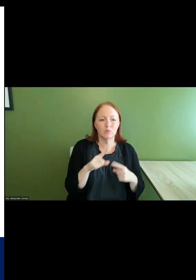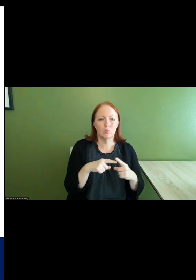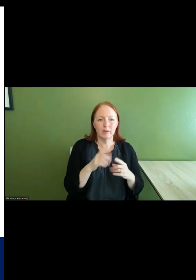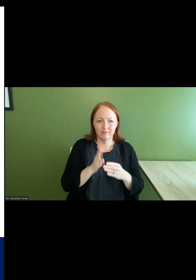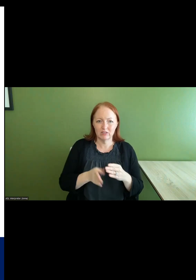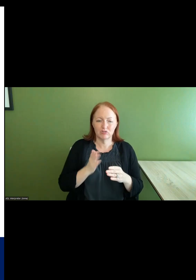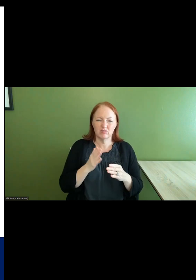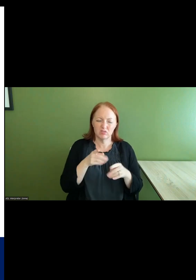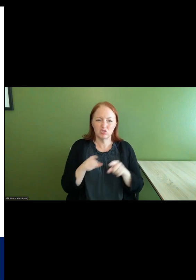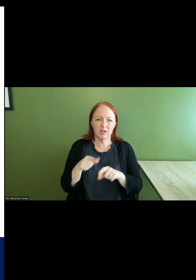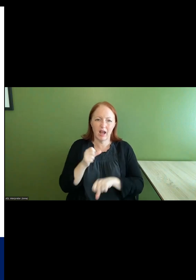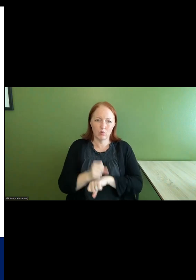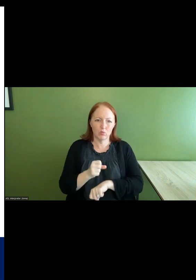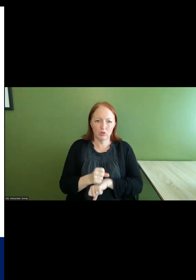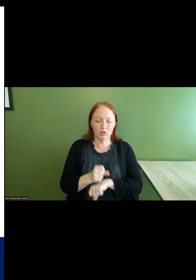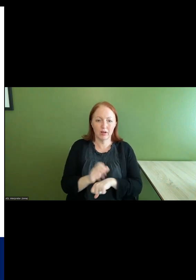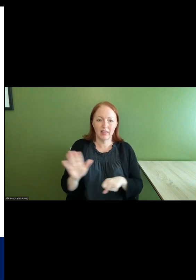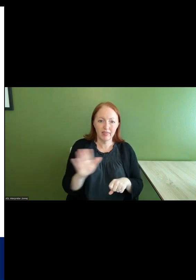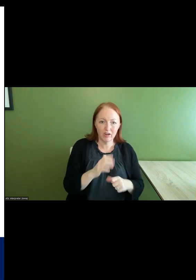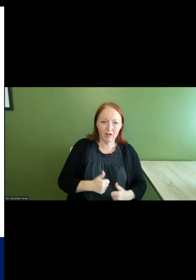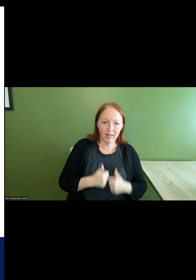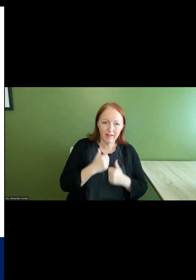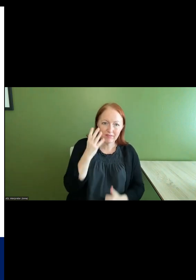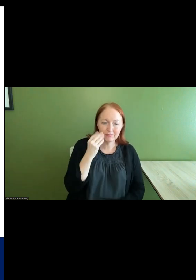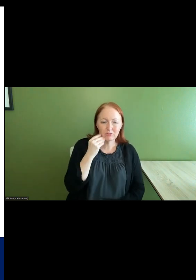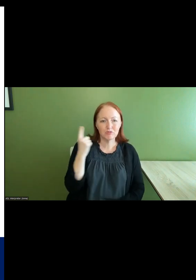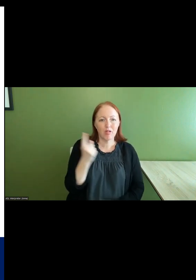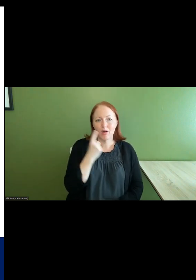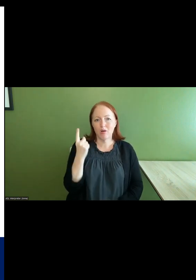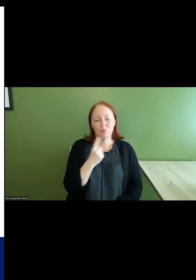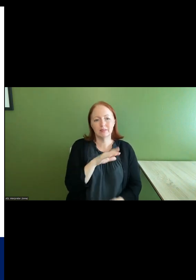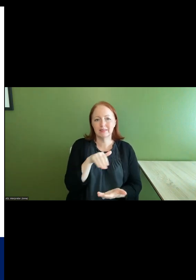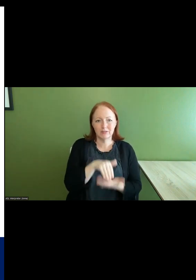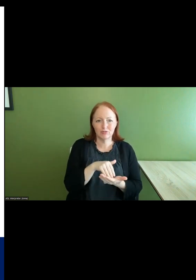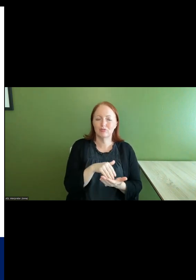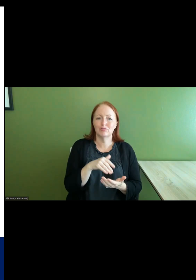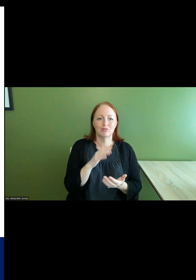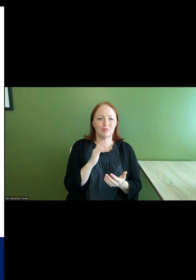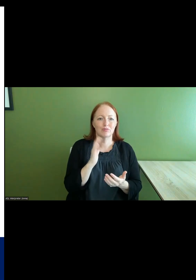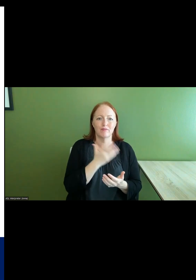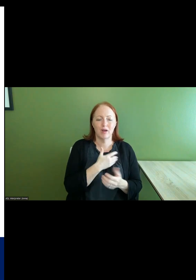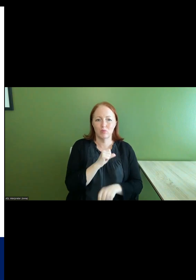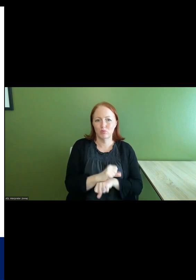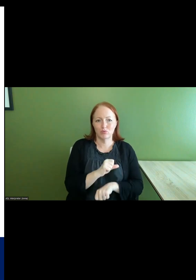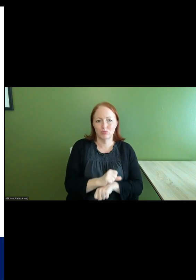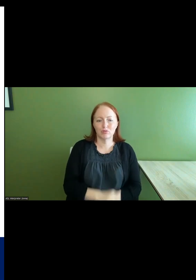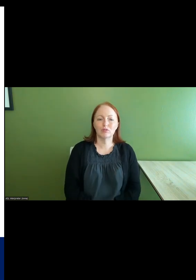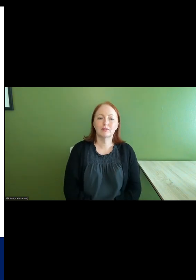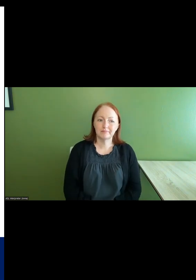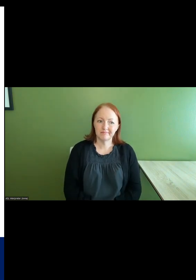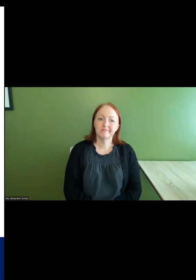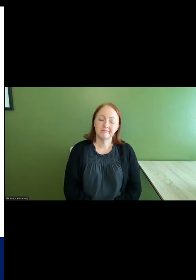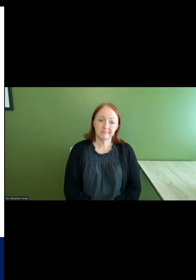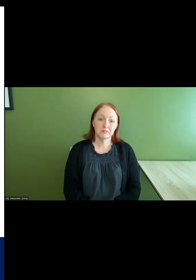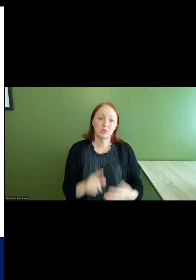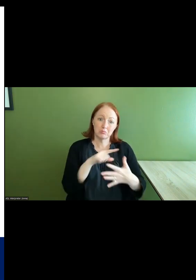work. Their lived experiences should always be centered in our work. So those